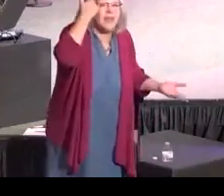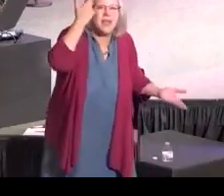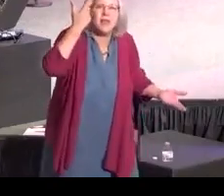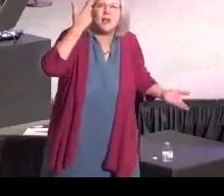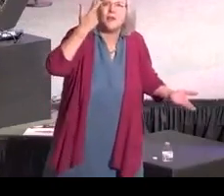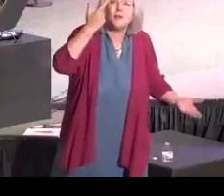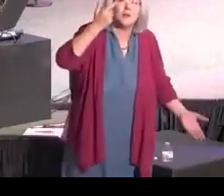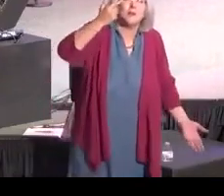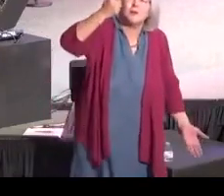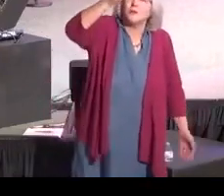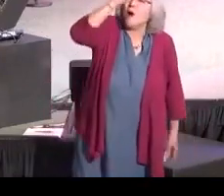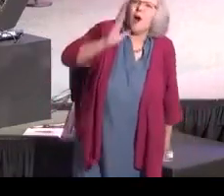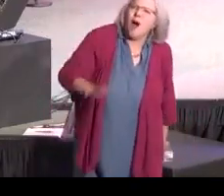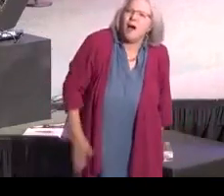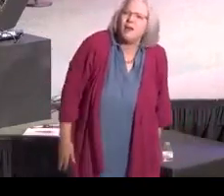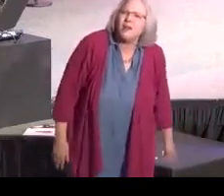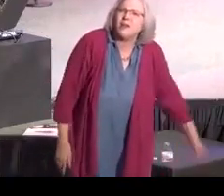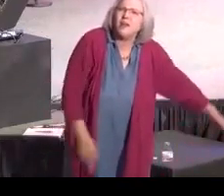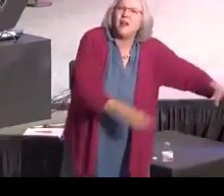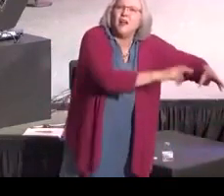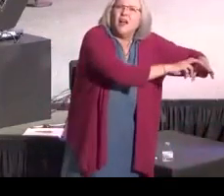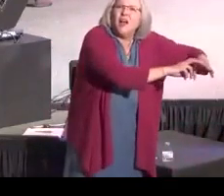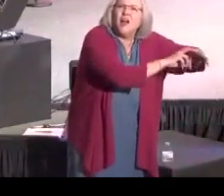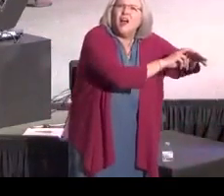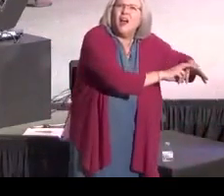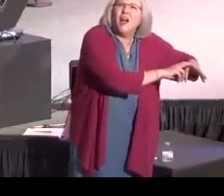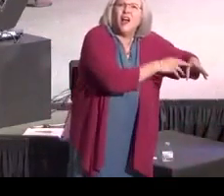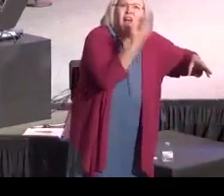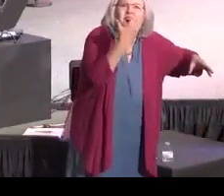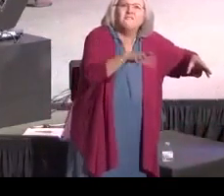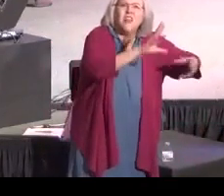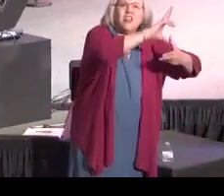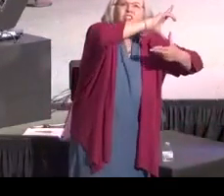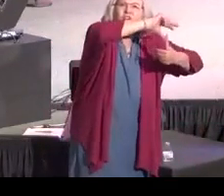really? I just made it through the hurricane,